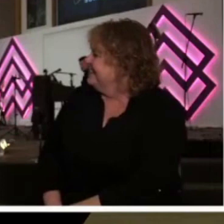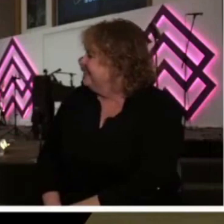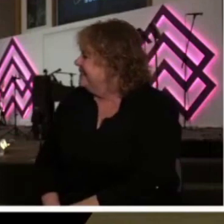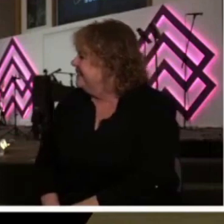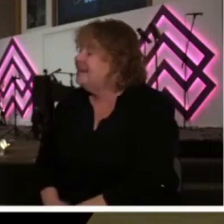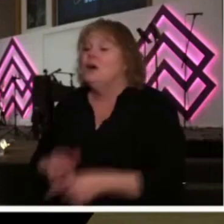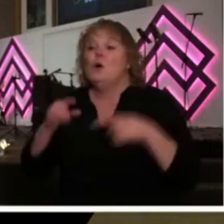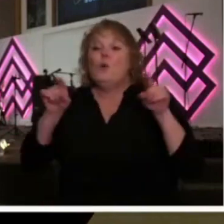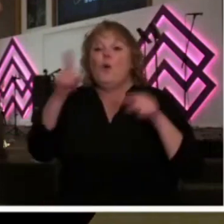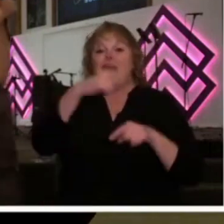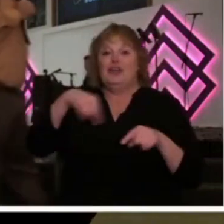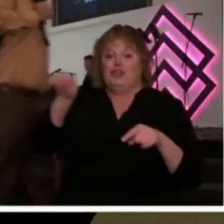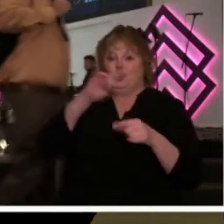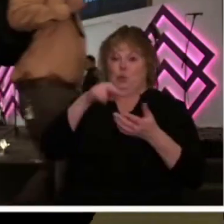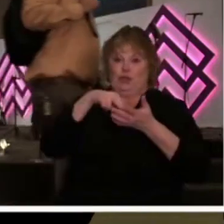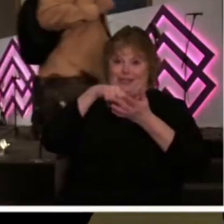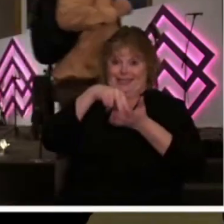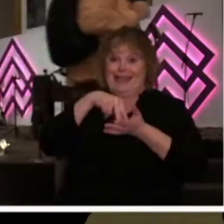While you are standing,